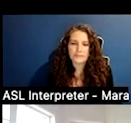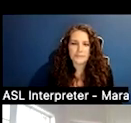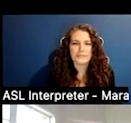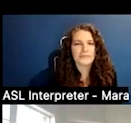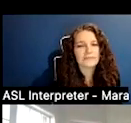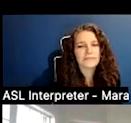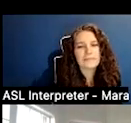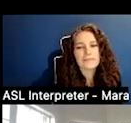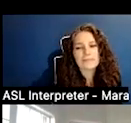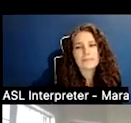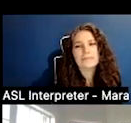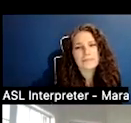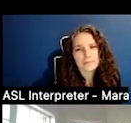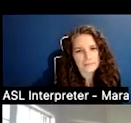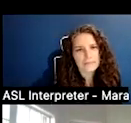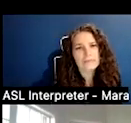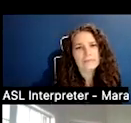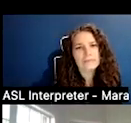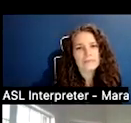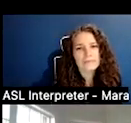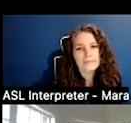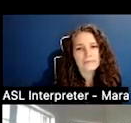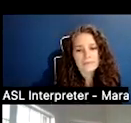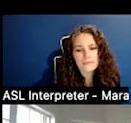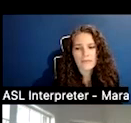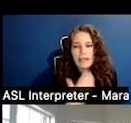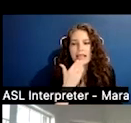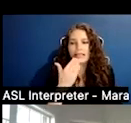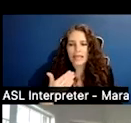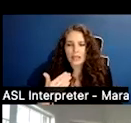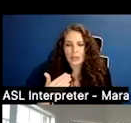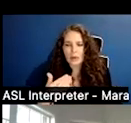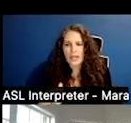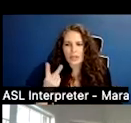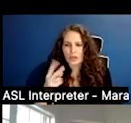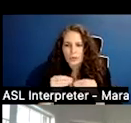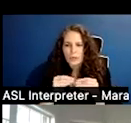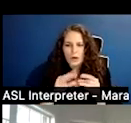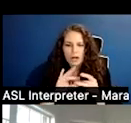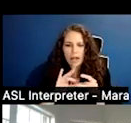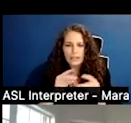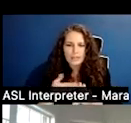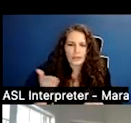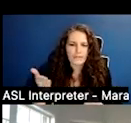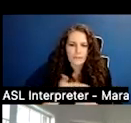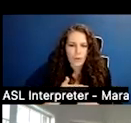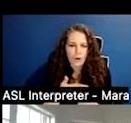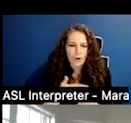Thank you so much, Janelle. And there were two comments even before your talk that we can kind of address to you now. One